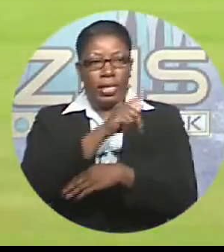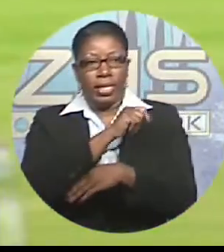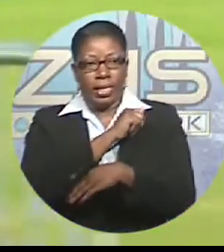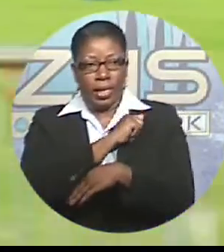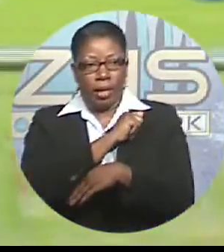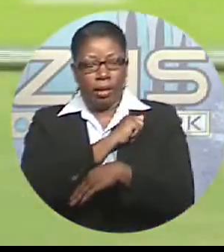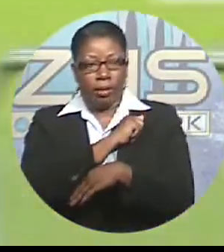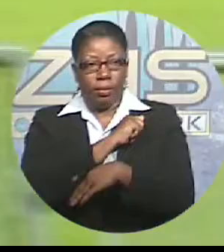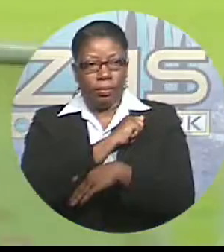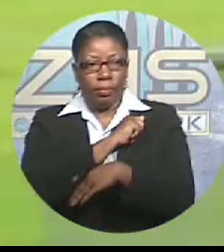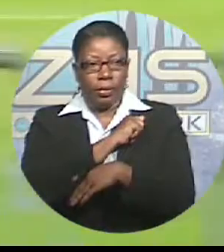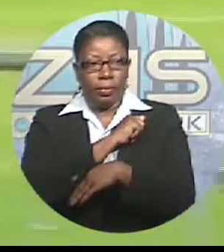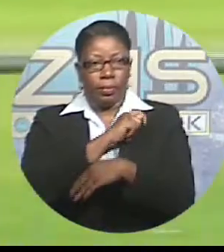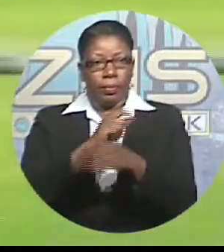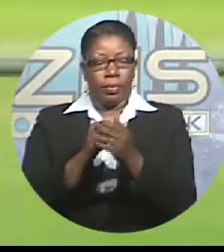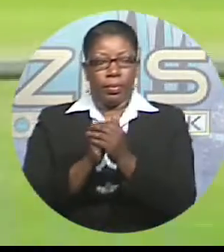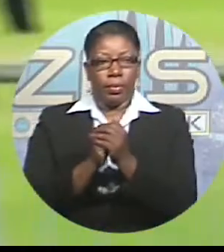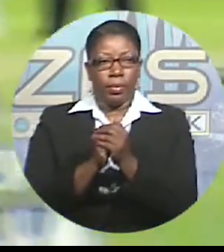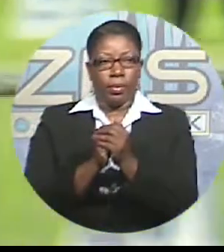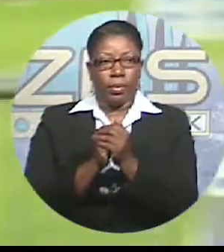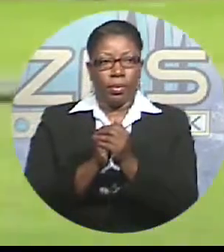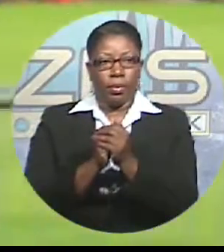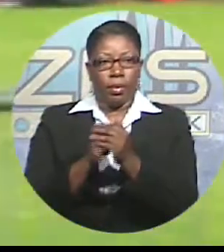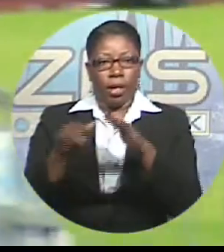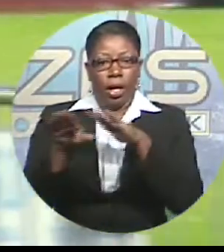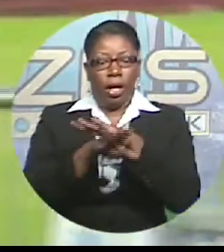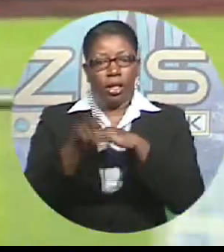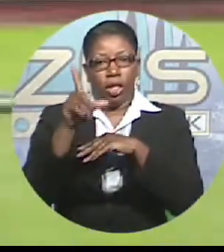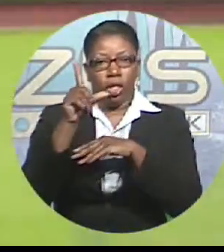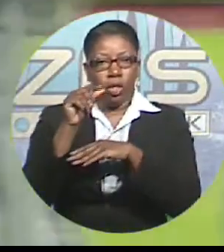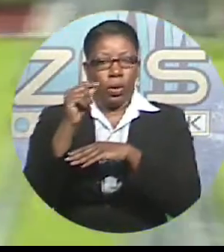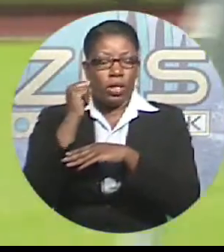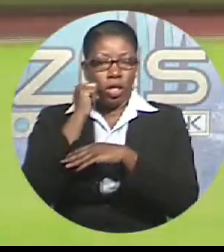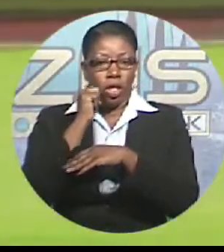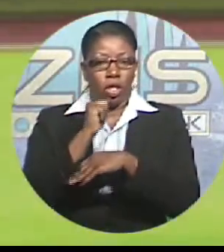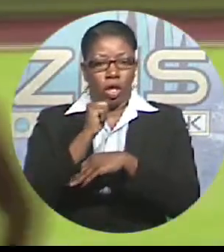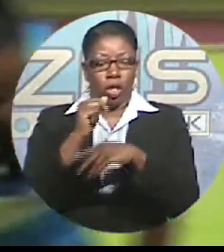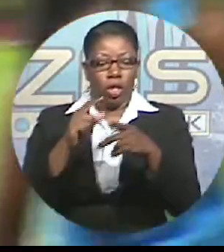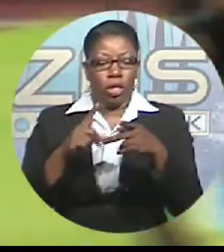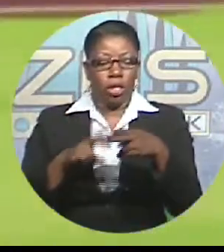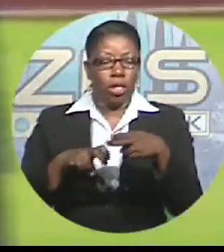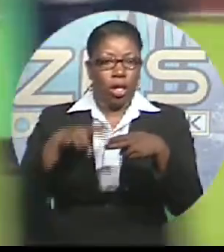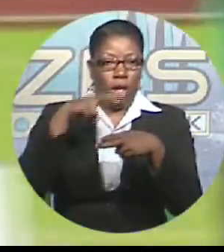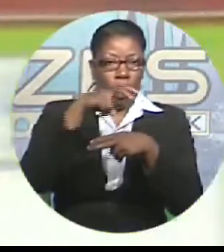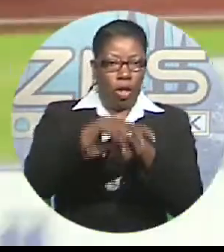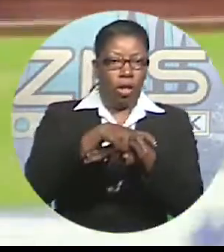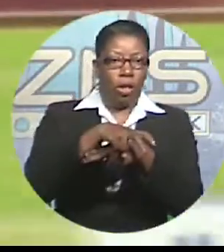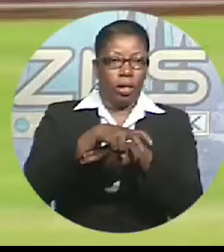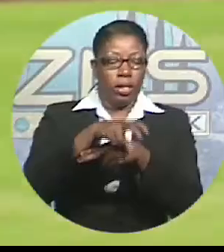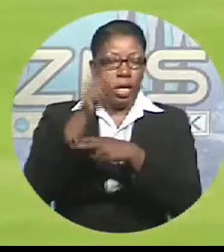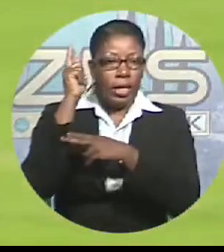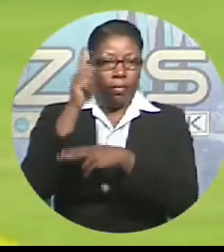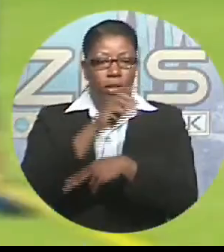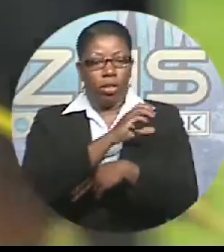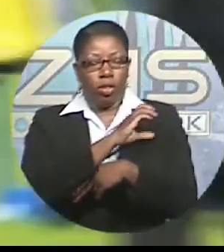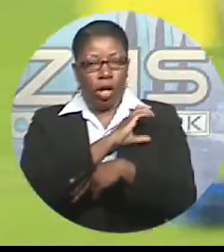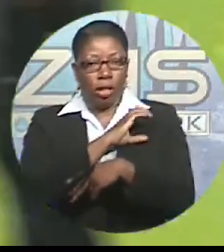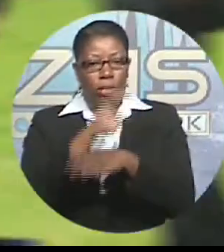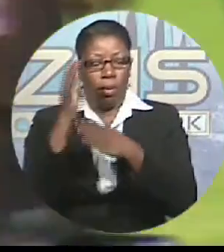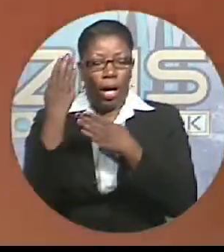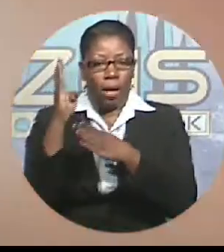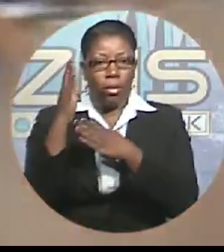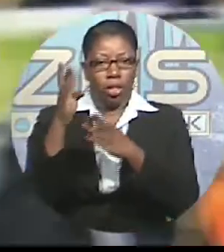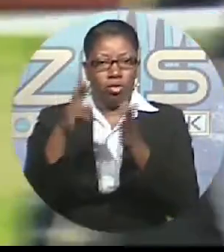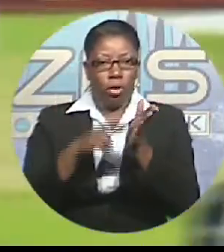2 and Taylor in lane 8. In the under-20 girls 100-meter hurdles final, Devin Charlton ran out of lane 1. The Bahamas